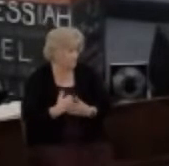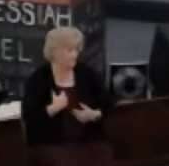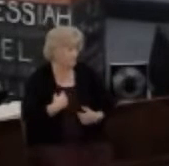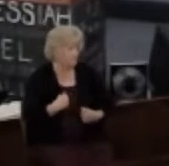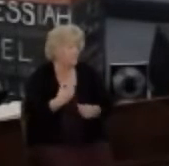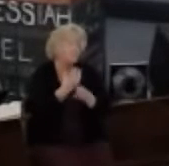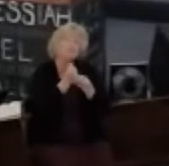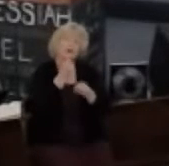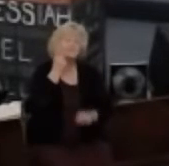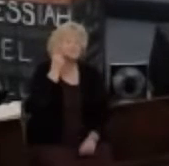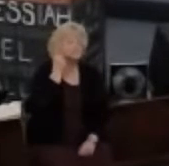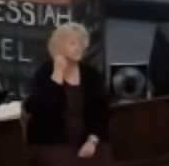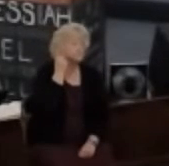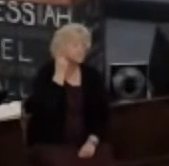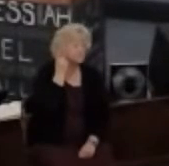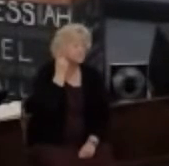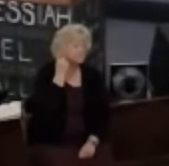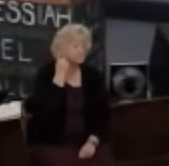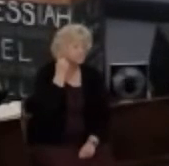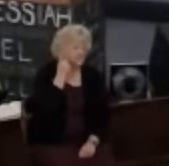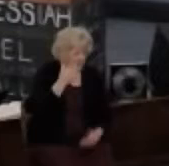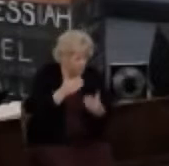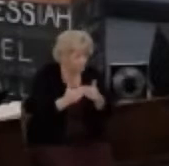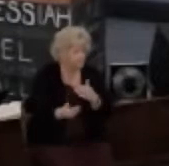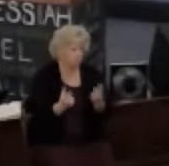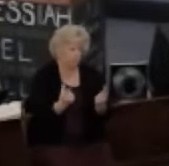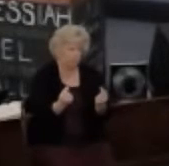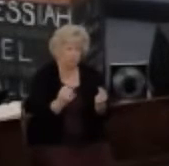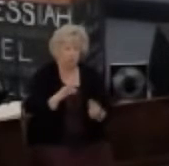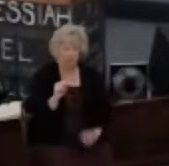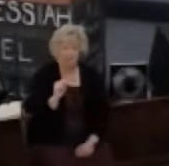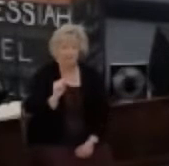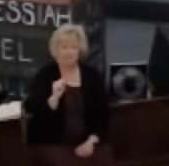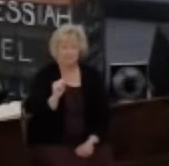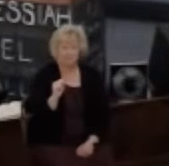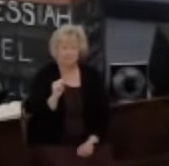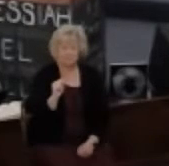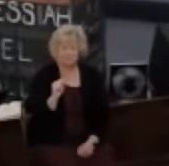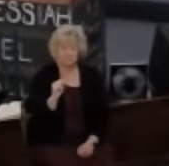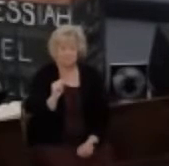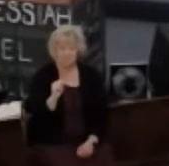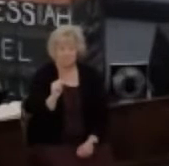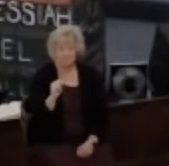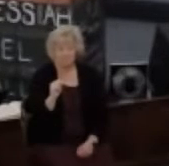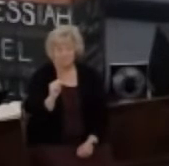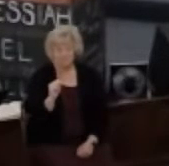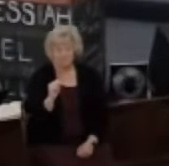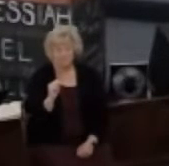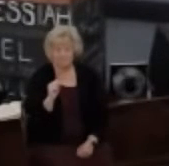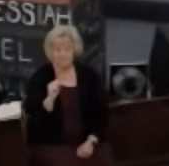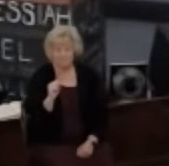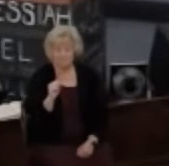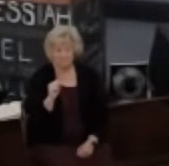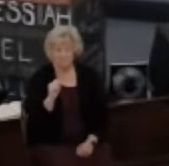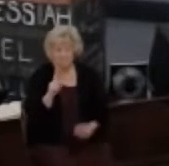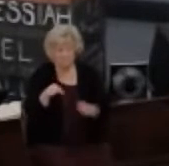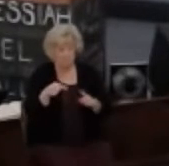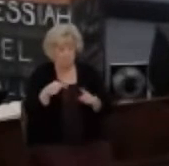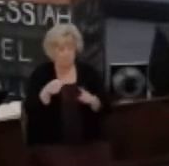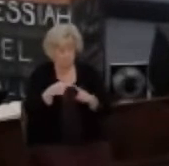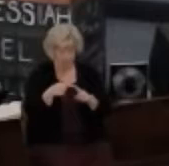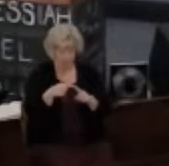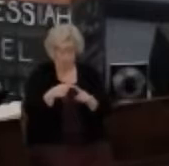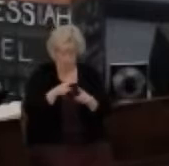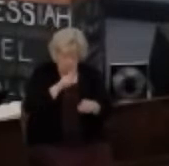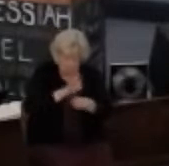Trust God and just do it. I mean, He's the one that gives the increase. So when it comes to being committed to your